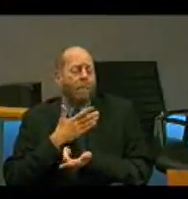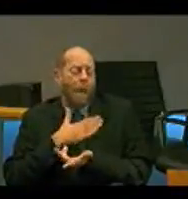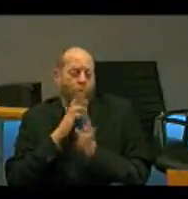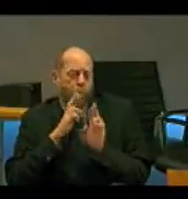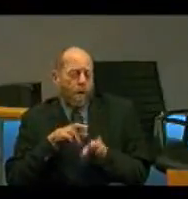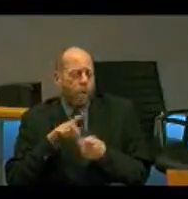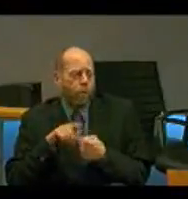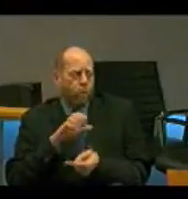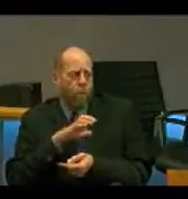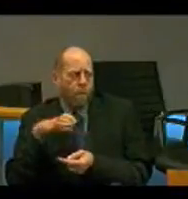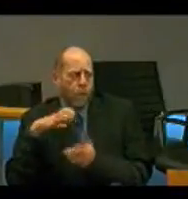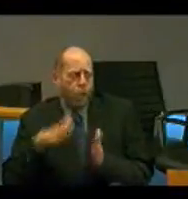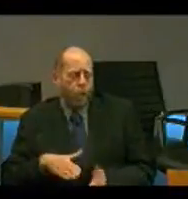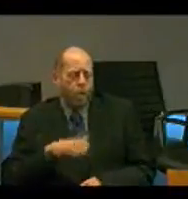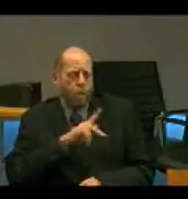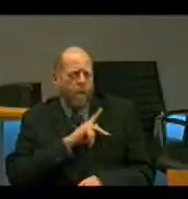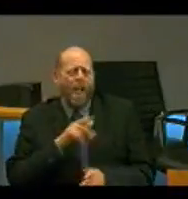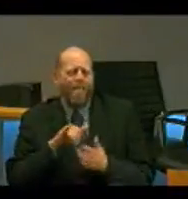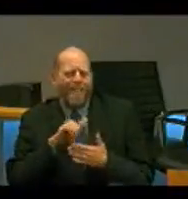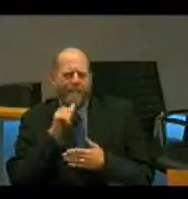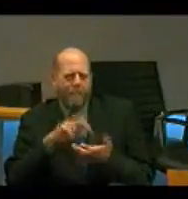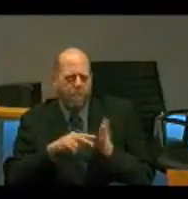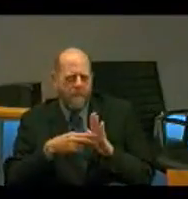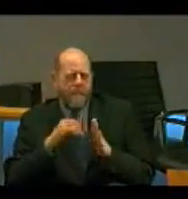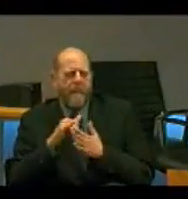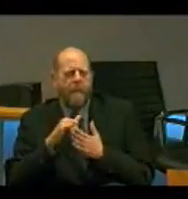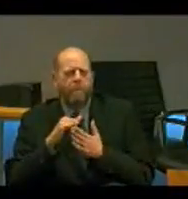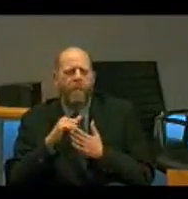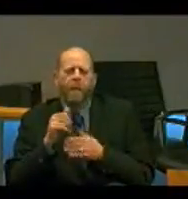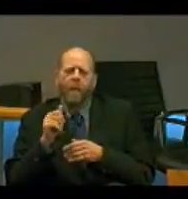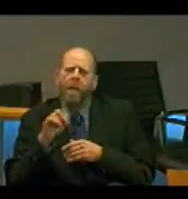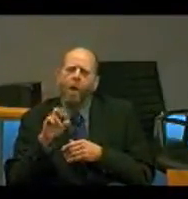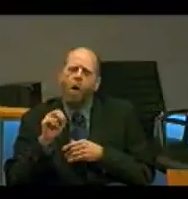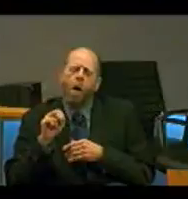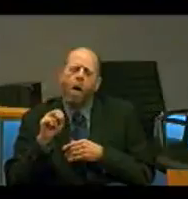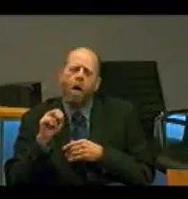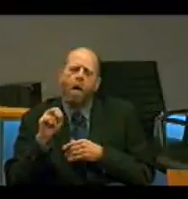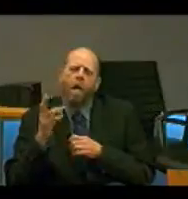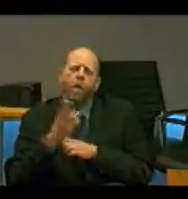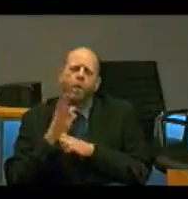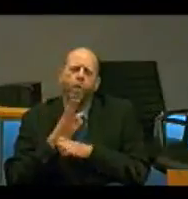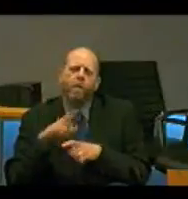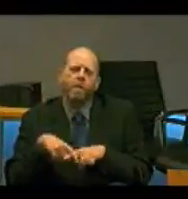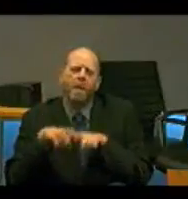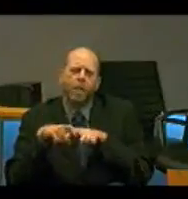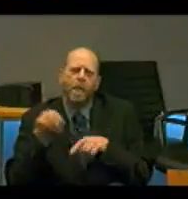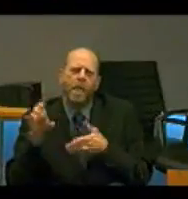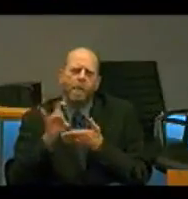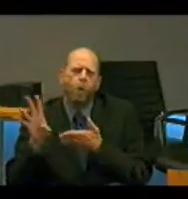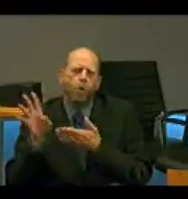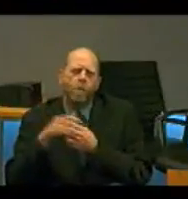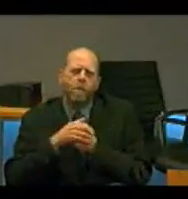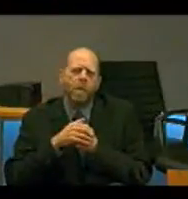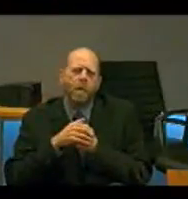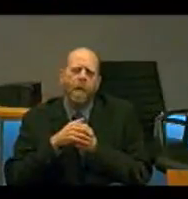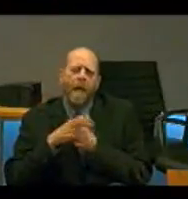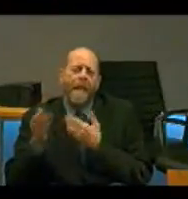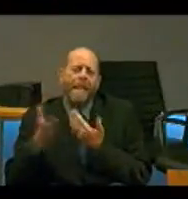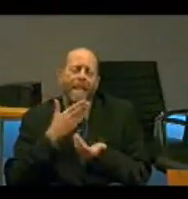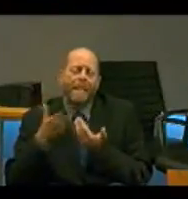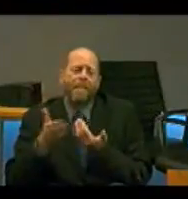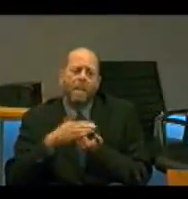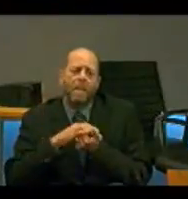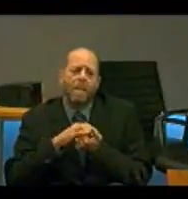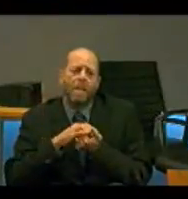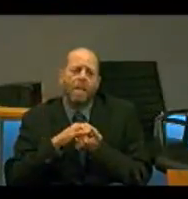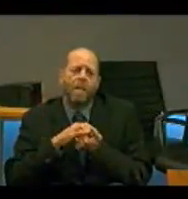Commissioner Kirstenau, that does not mean that there are the use of suspensions and expulsions and even arrests in